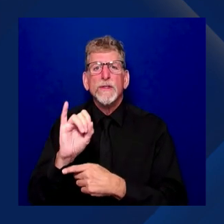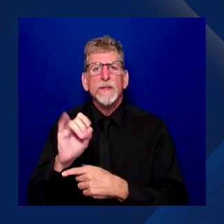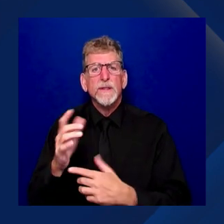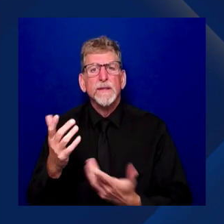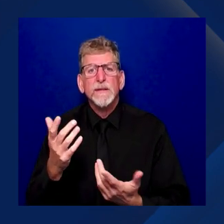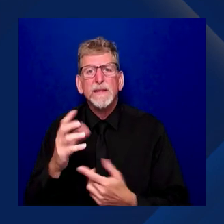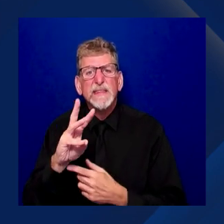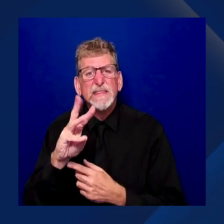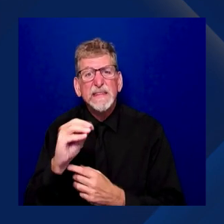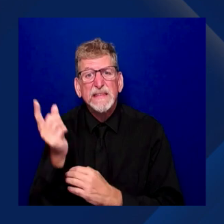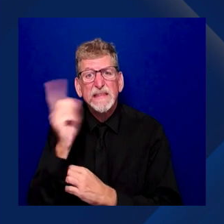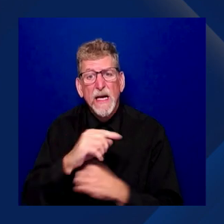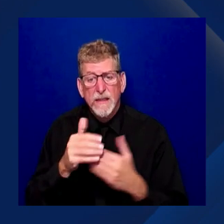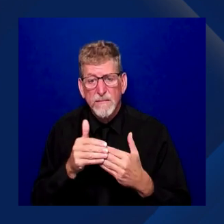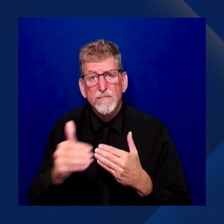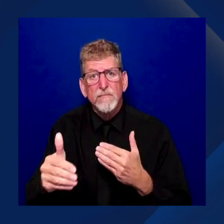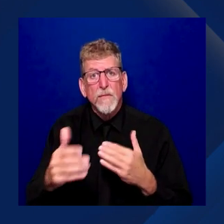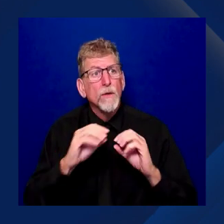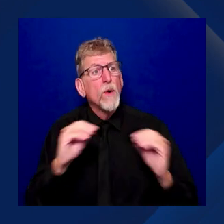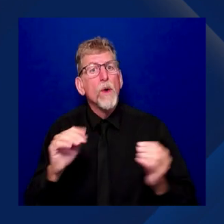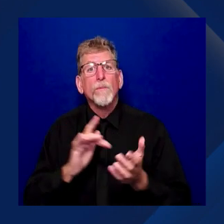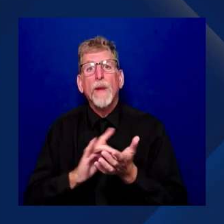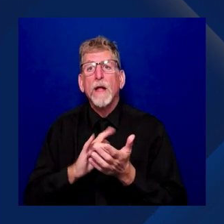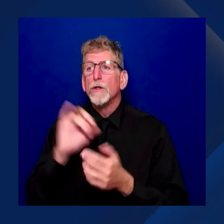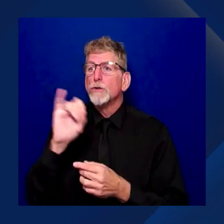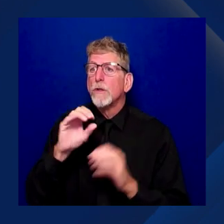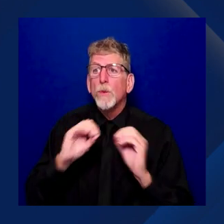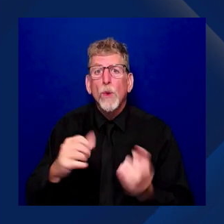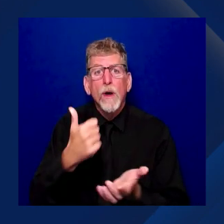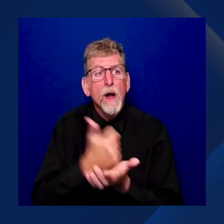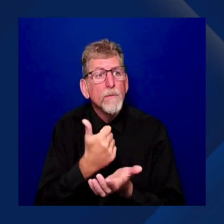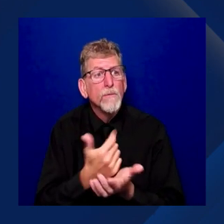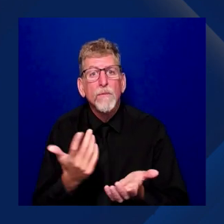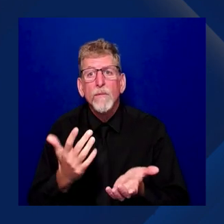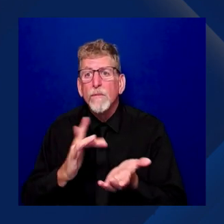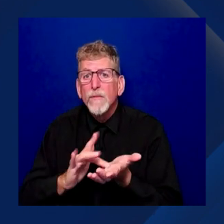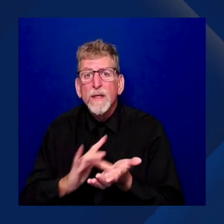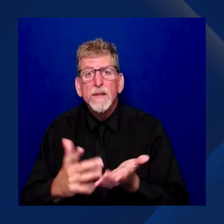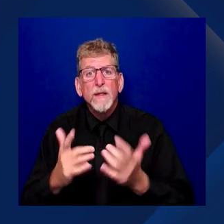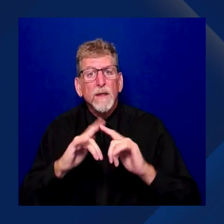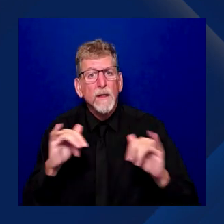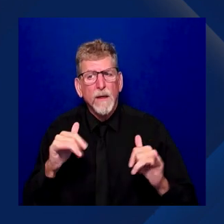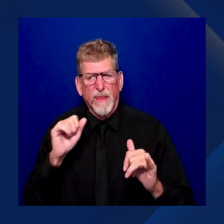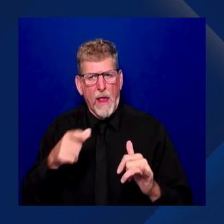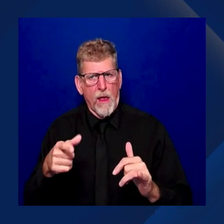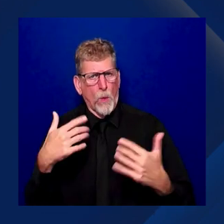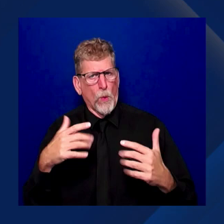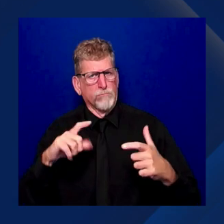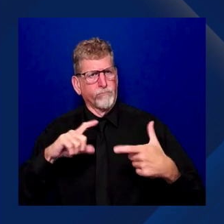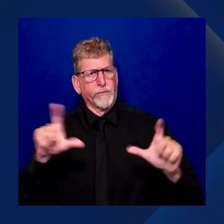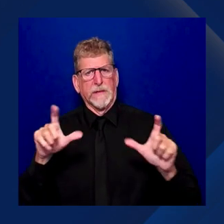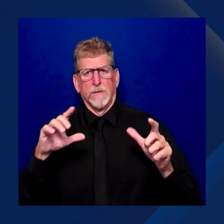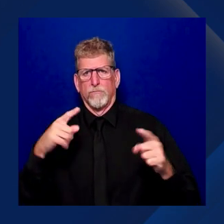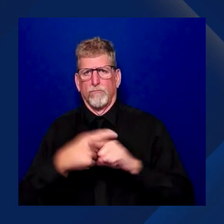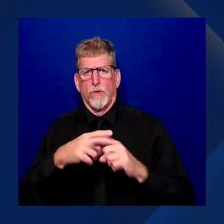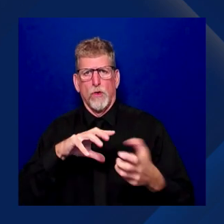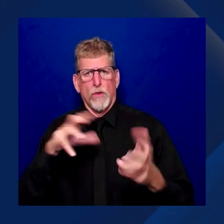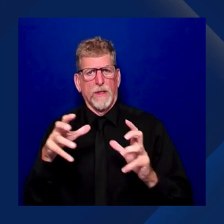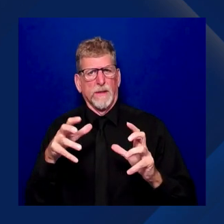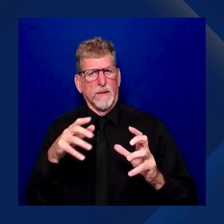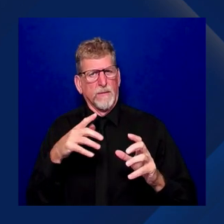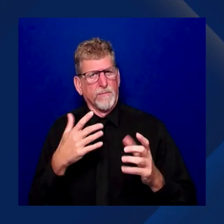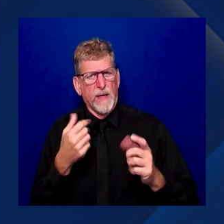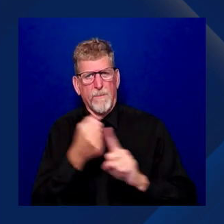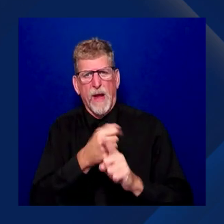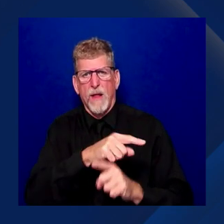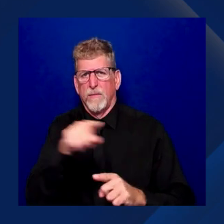affecting mothers and families within our churches and communities. It is a moral imperative to address this injustice and provide access to